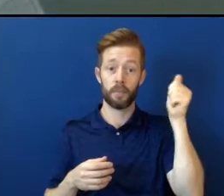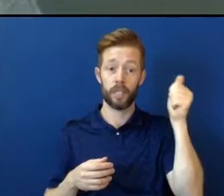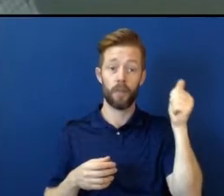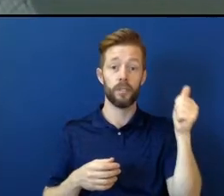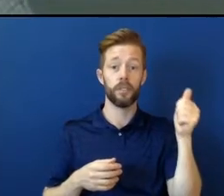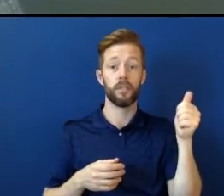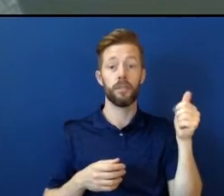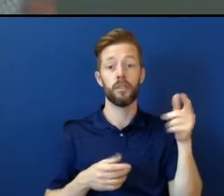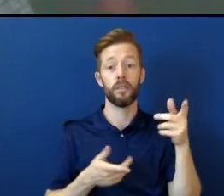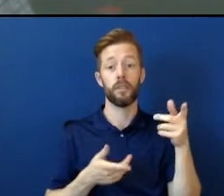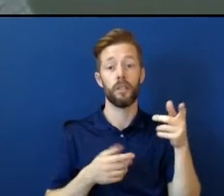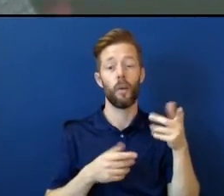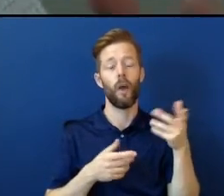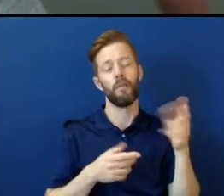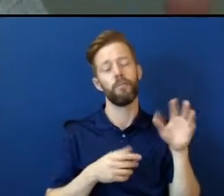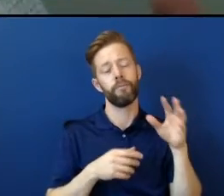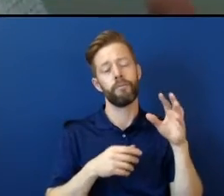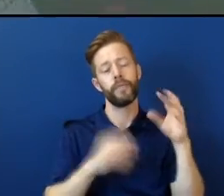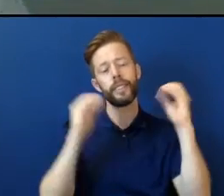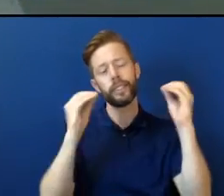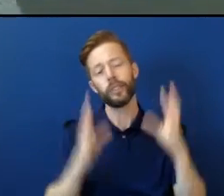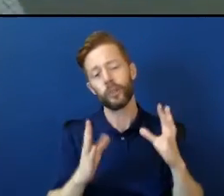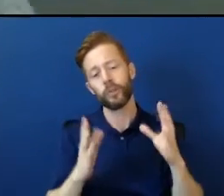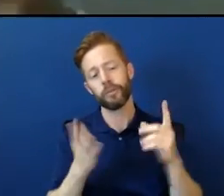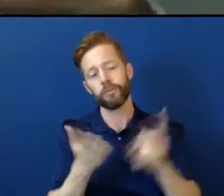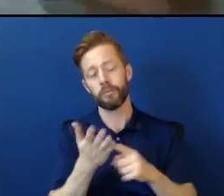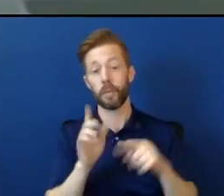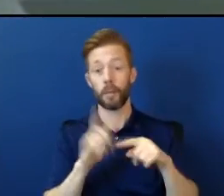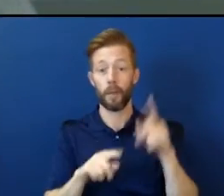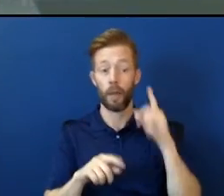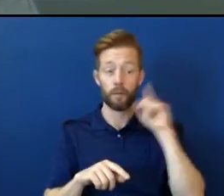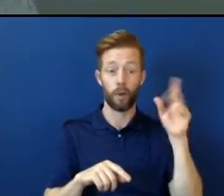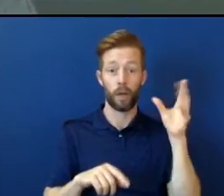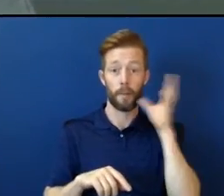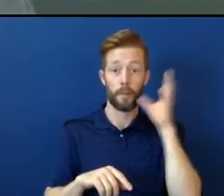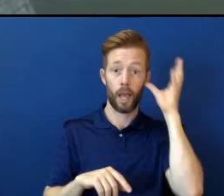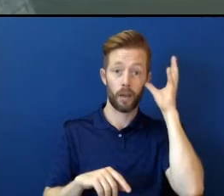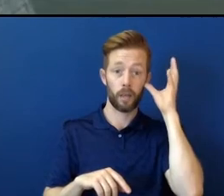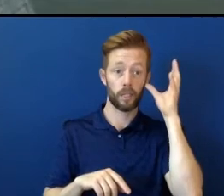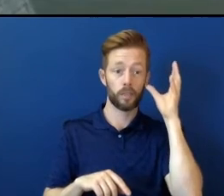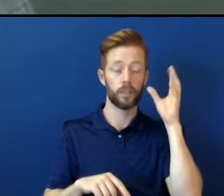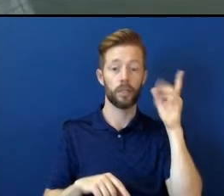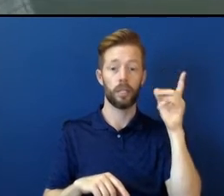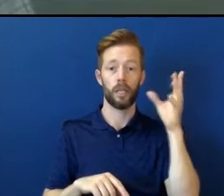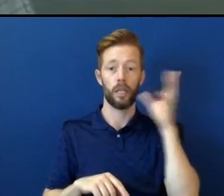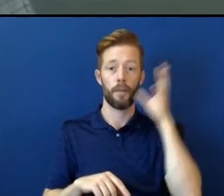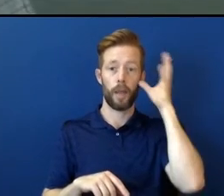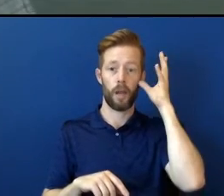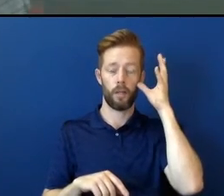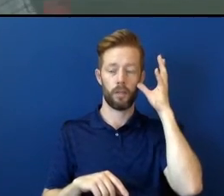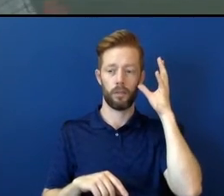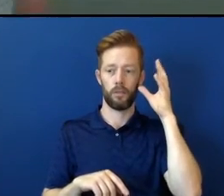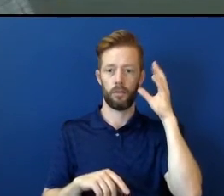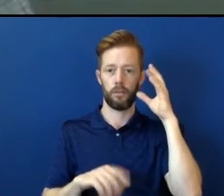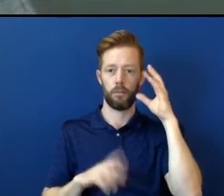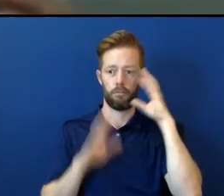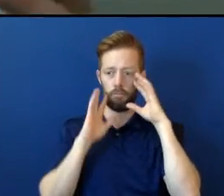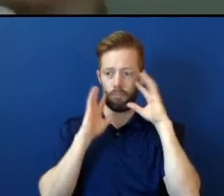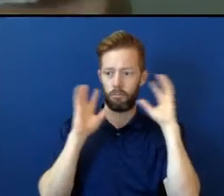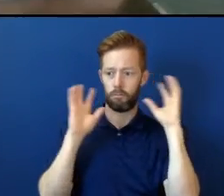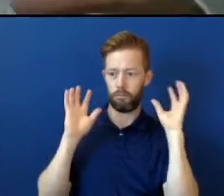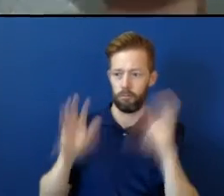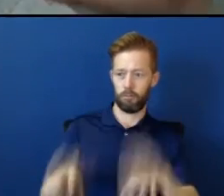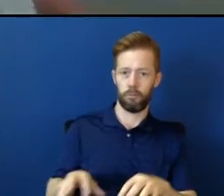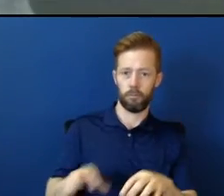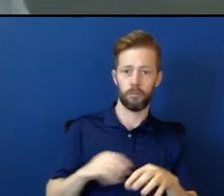this is what we do, but for the parents, sometimes they're flabbergasted that their child can